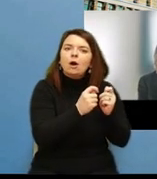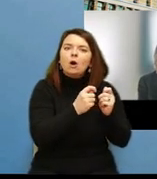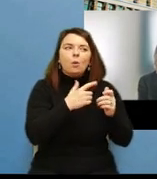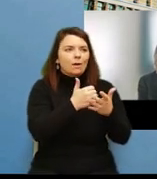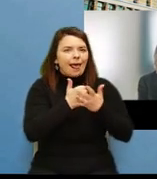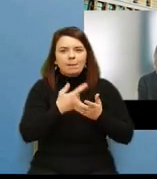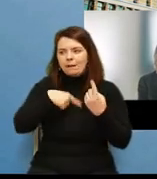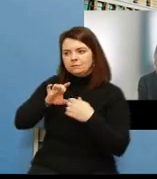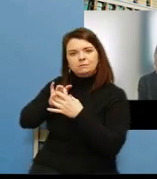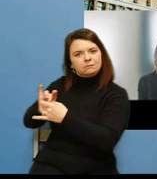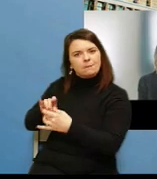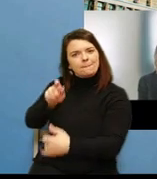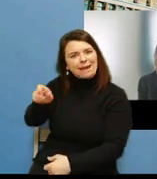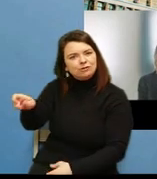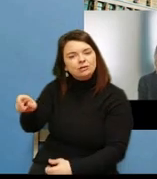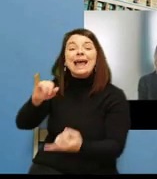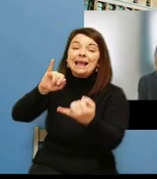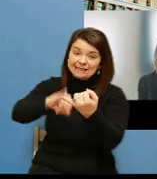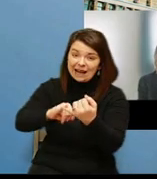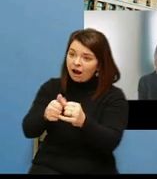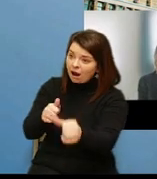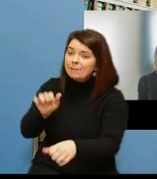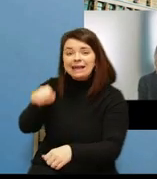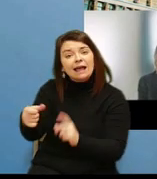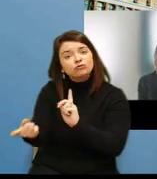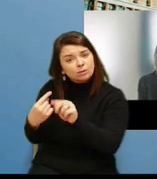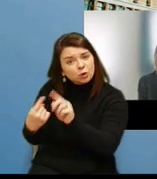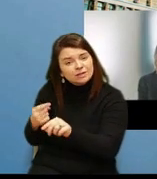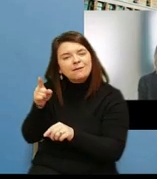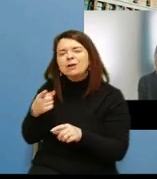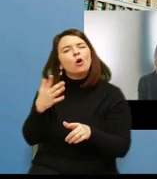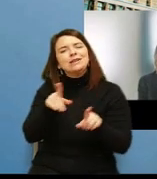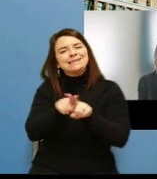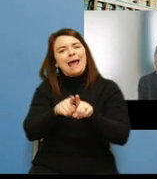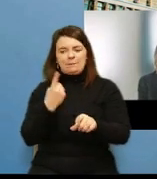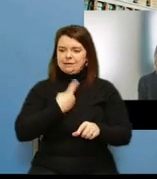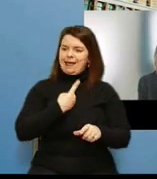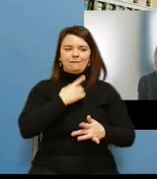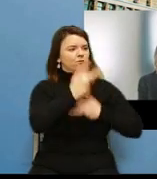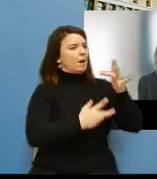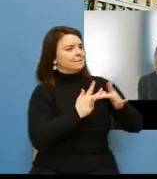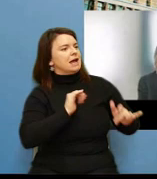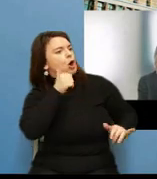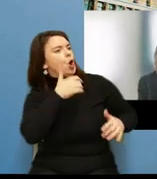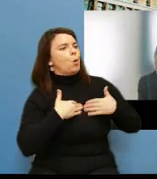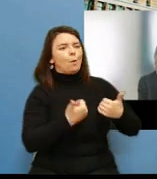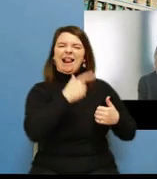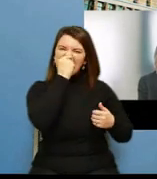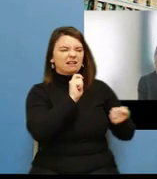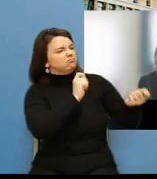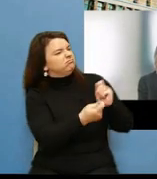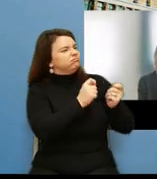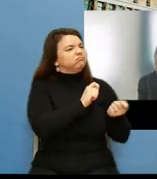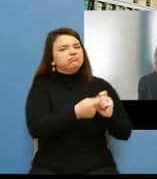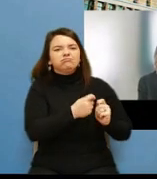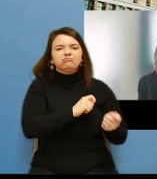with communication with patients. A lot of that has to be done with Silicon. Now they're responsive, don't get me wrong, they are, but it's not the same as just sorting out